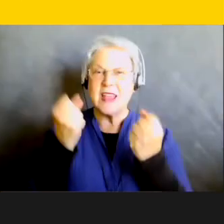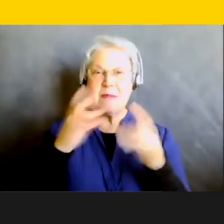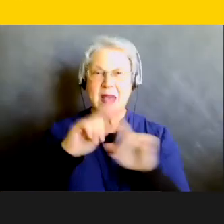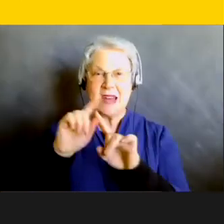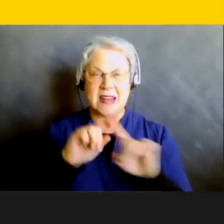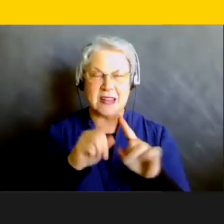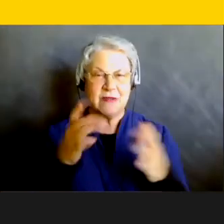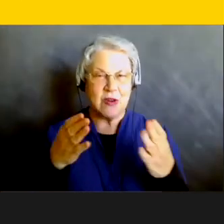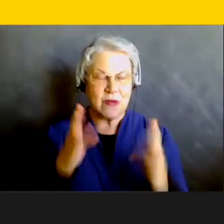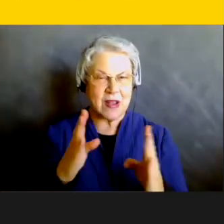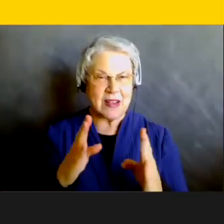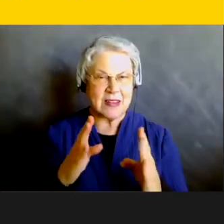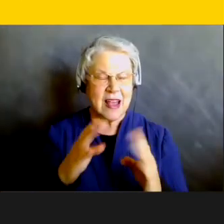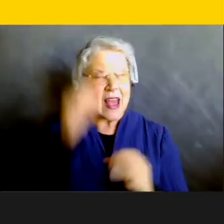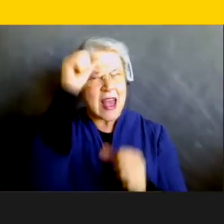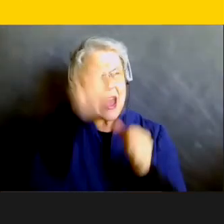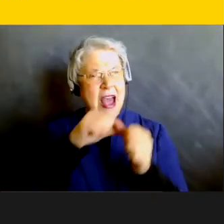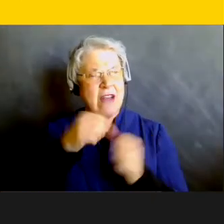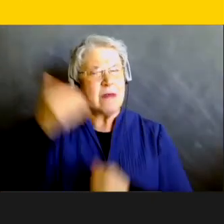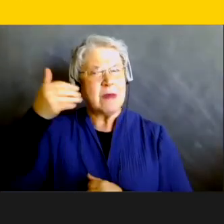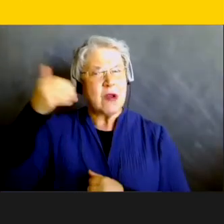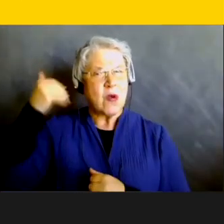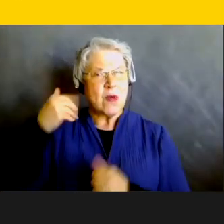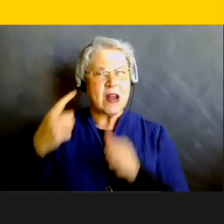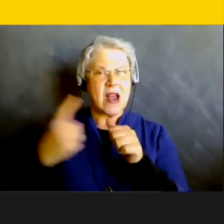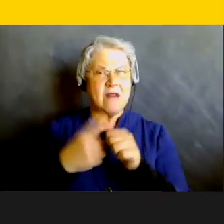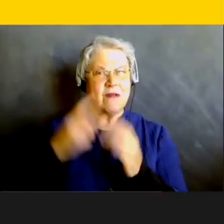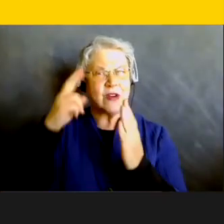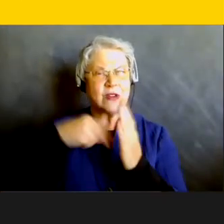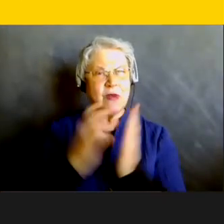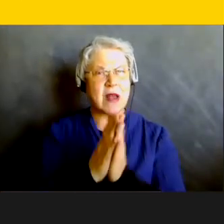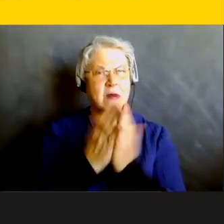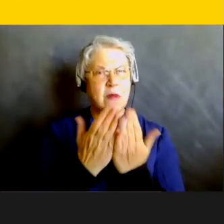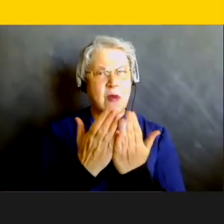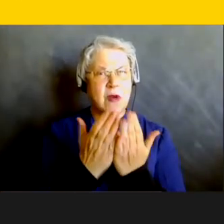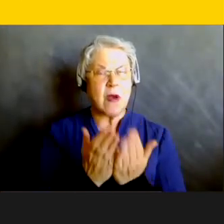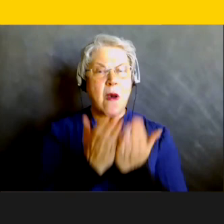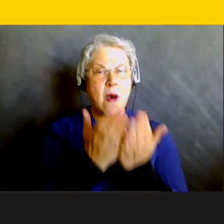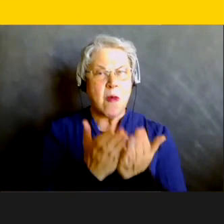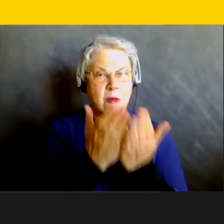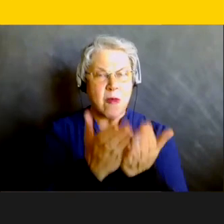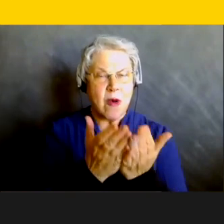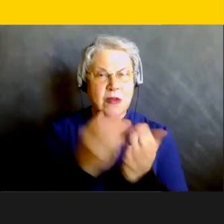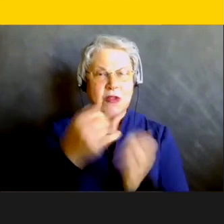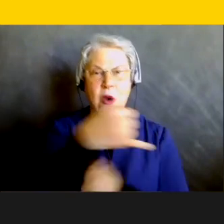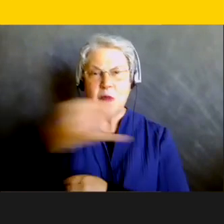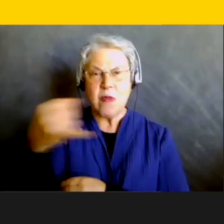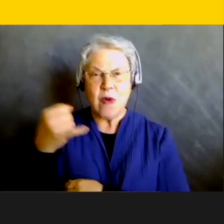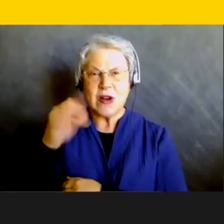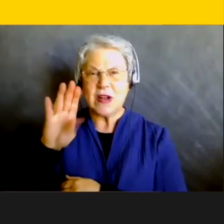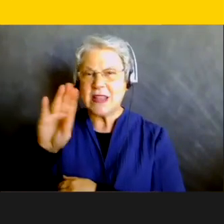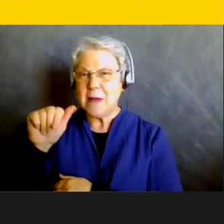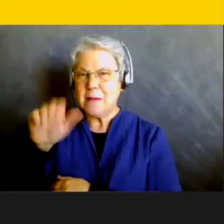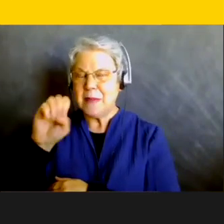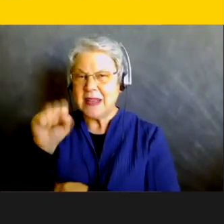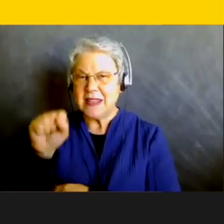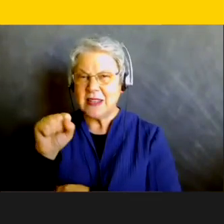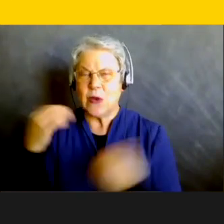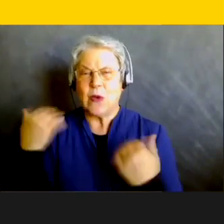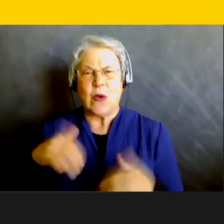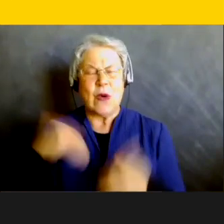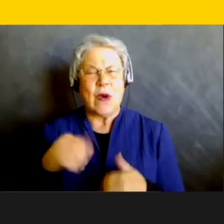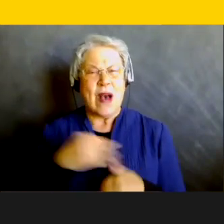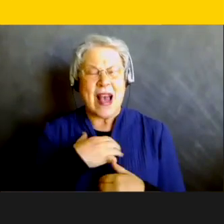remember when I first read Both Borders and Basis, I was like, oh my God, I wish this had come out before Rightlessness so that I could incorporate more